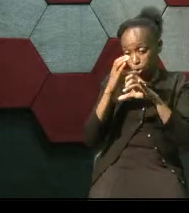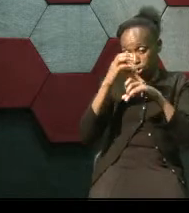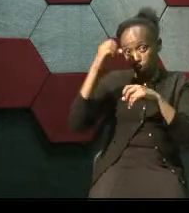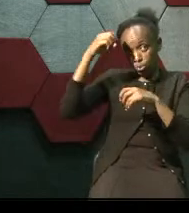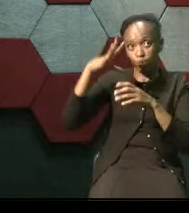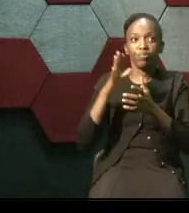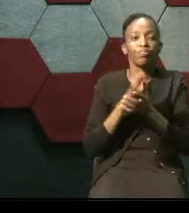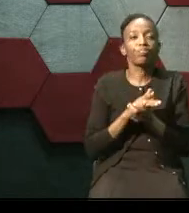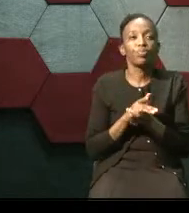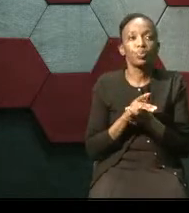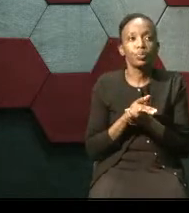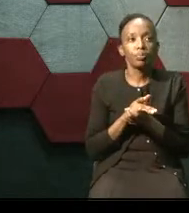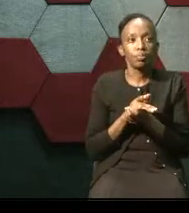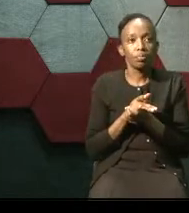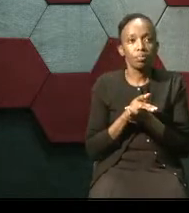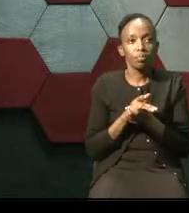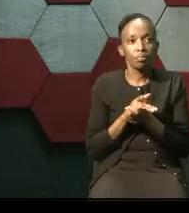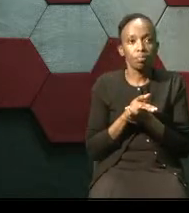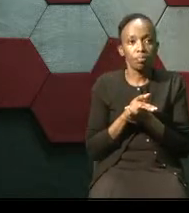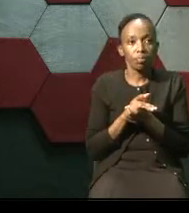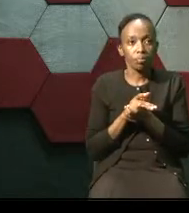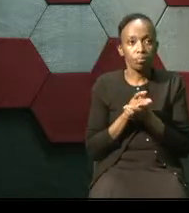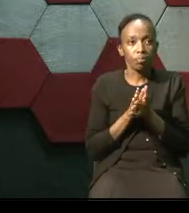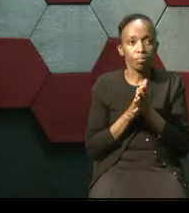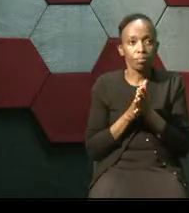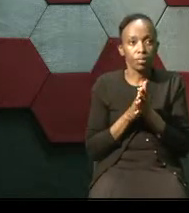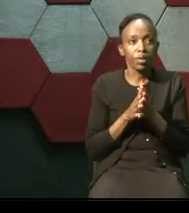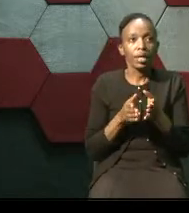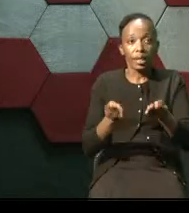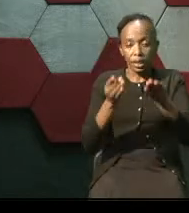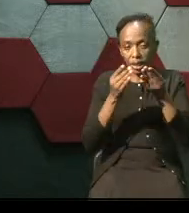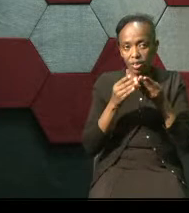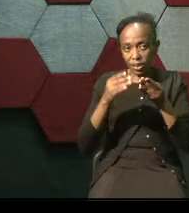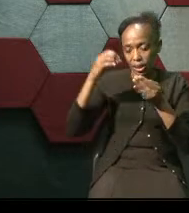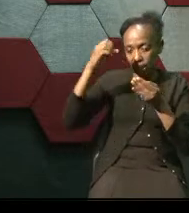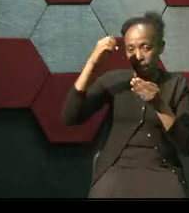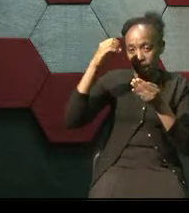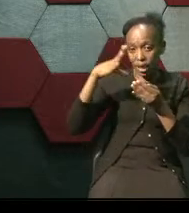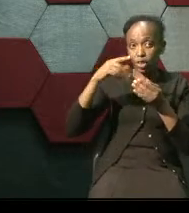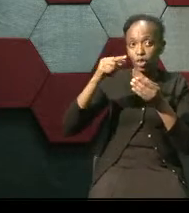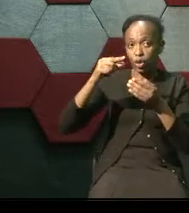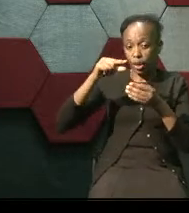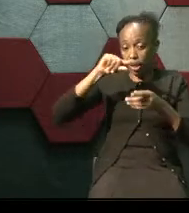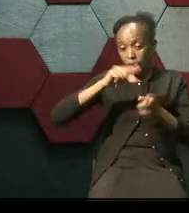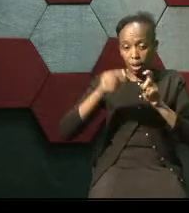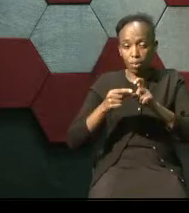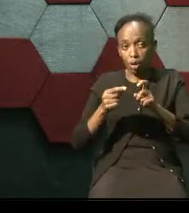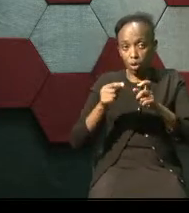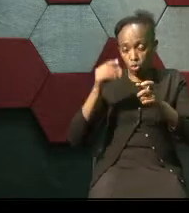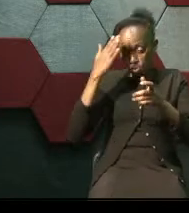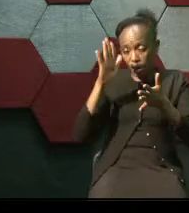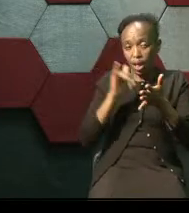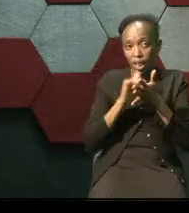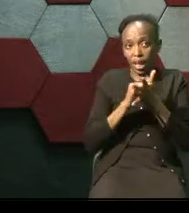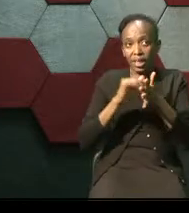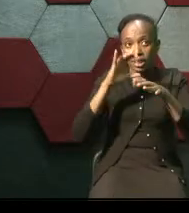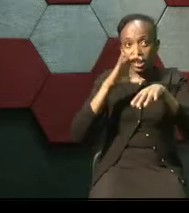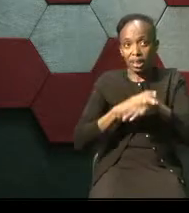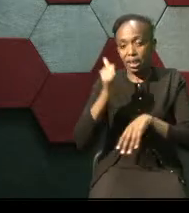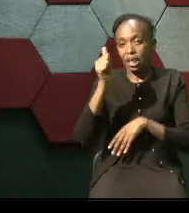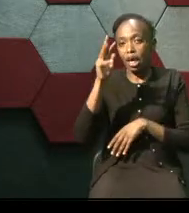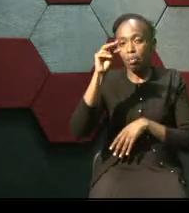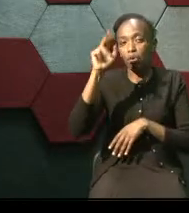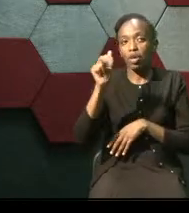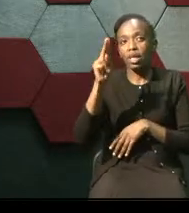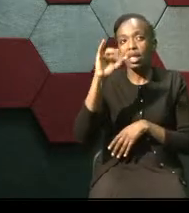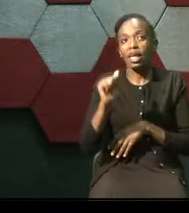microscopy. The gas sensing technology uses electrochemical sensor that detects ammonia and nitrogen oxide